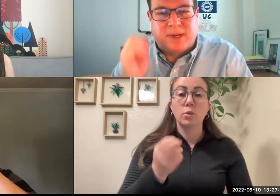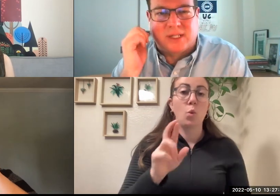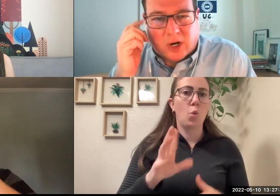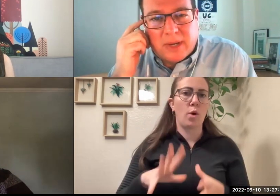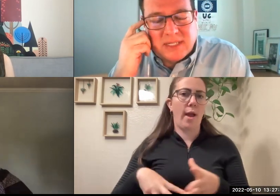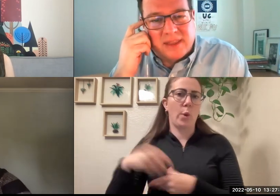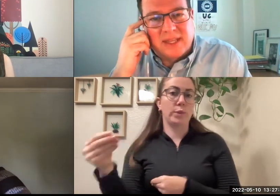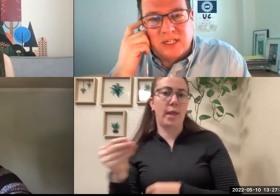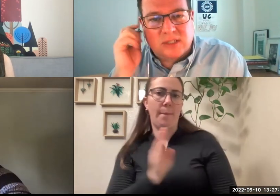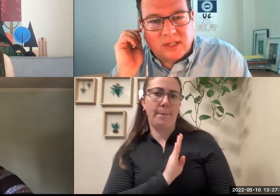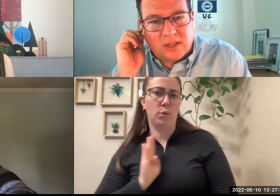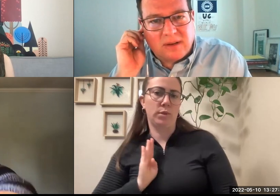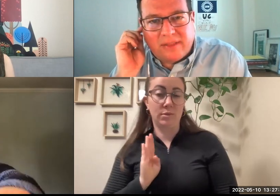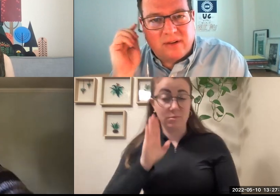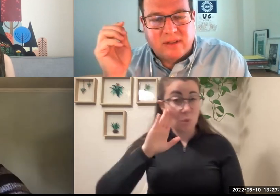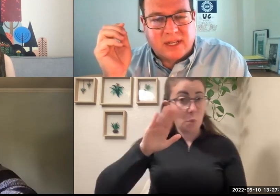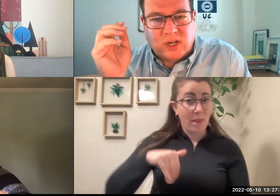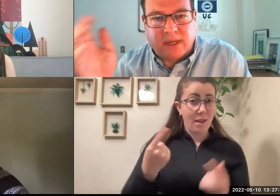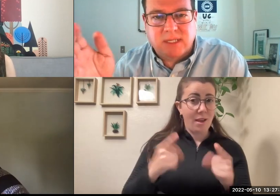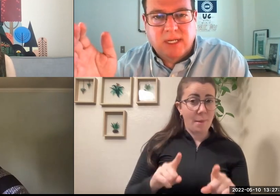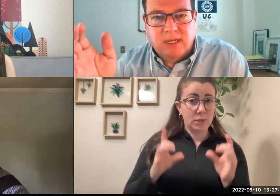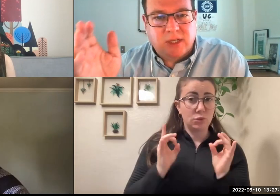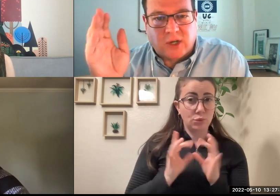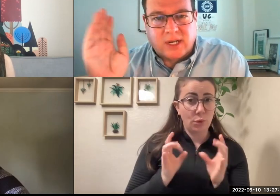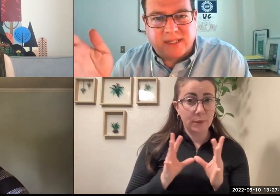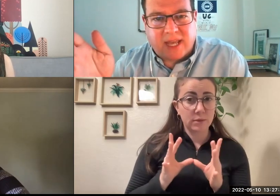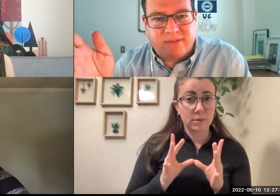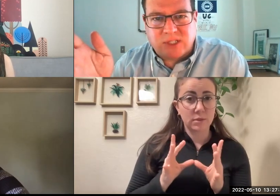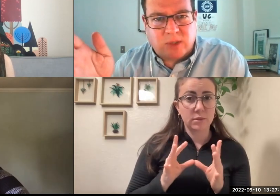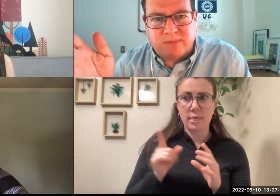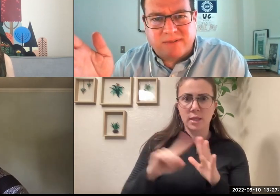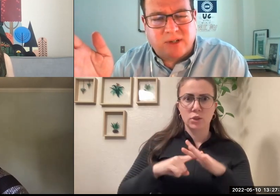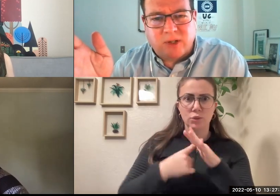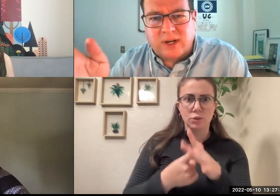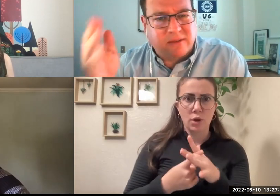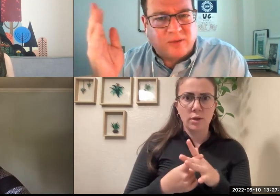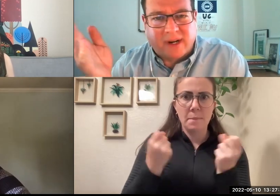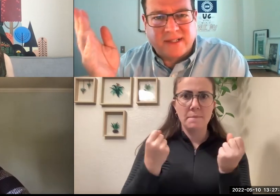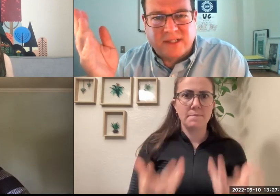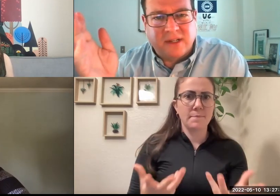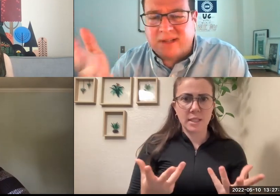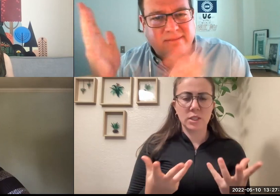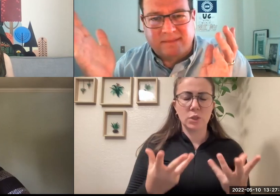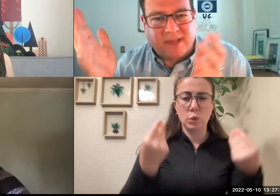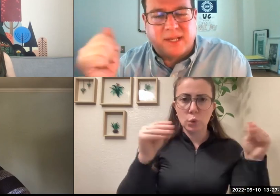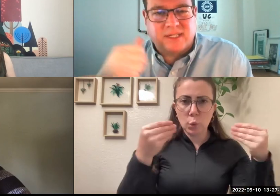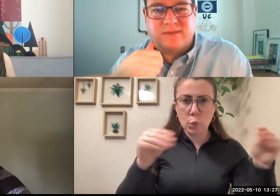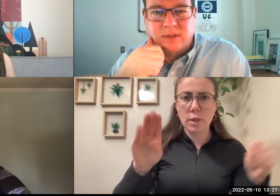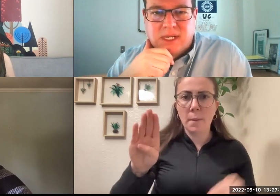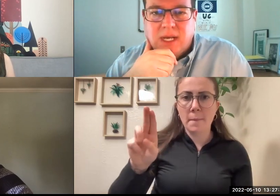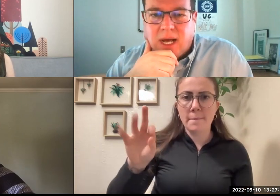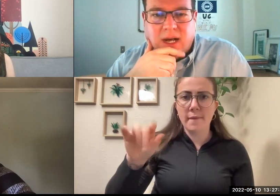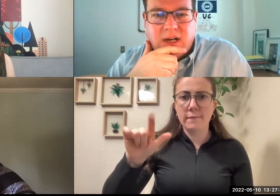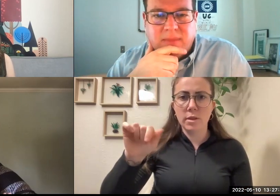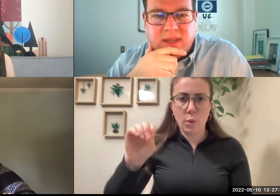what's happening at Starbucks, I think that's interesting. So they started this handful of stores in Buffalo, New York, organized union, like God bless these